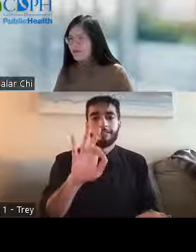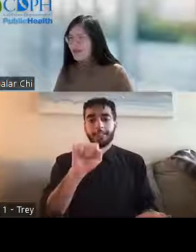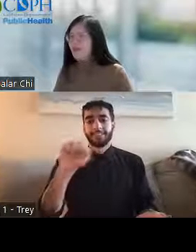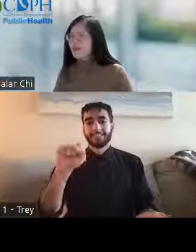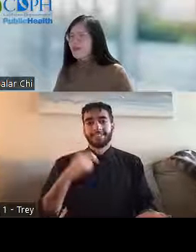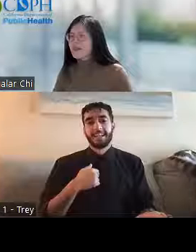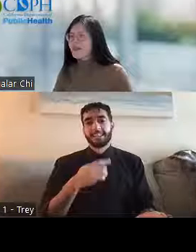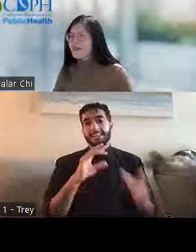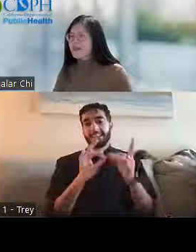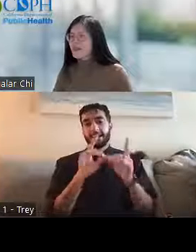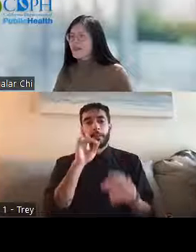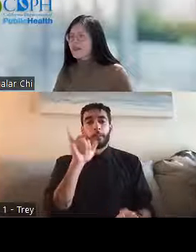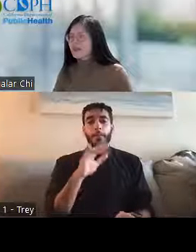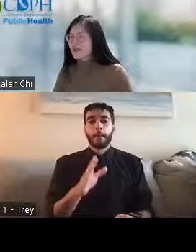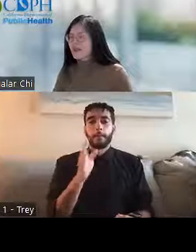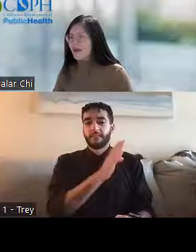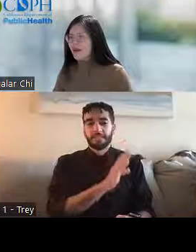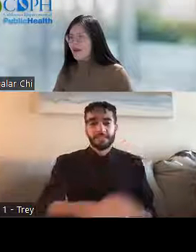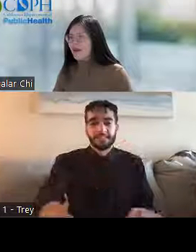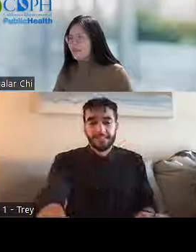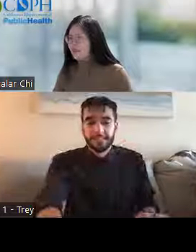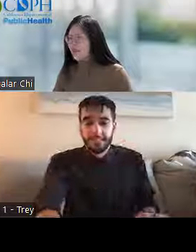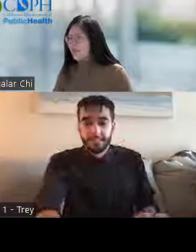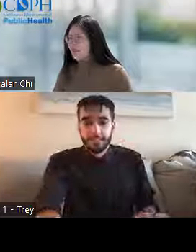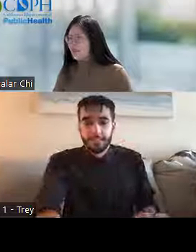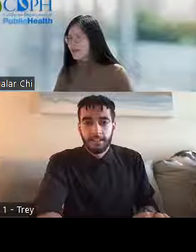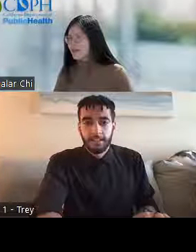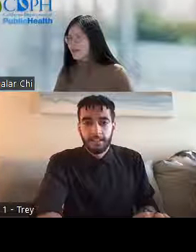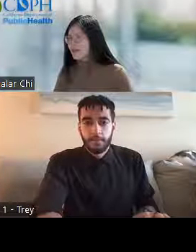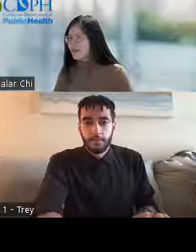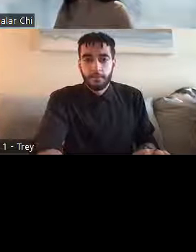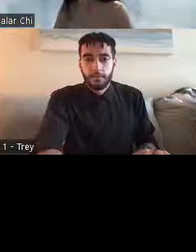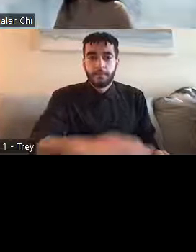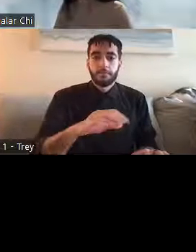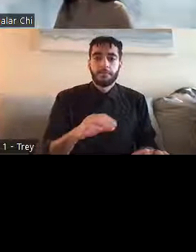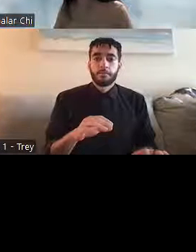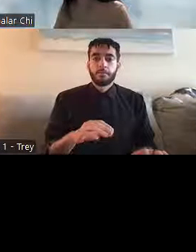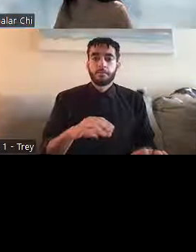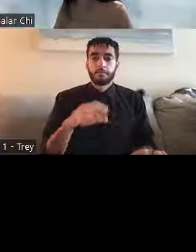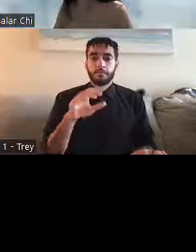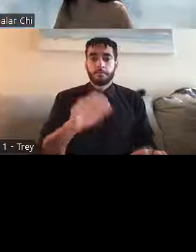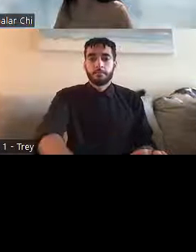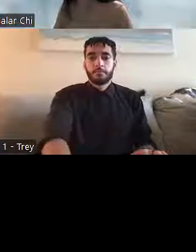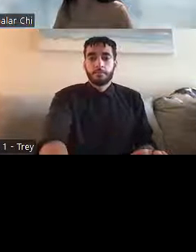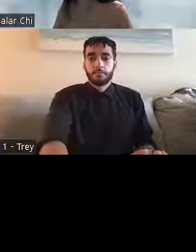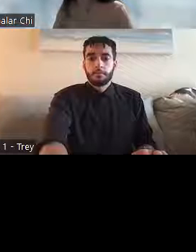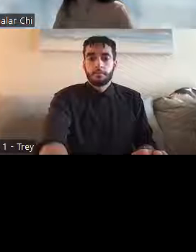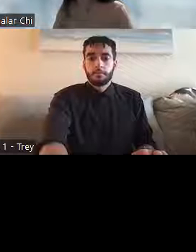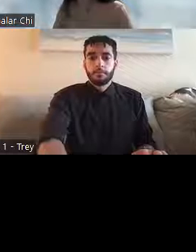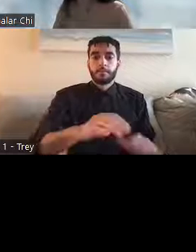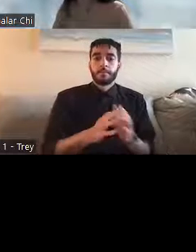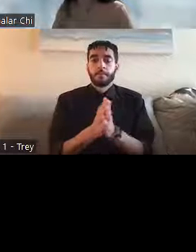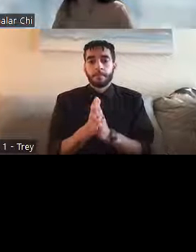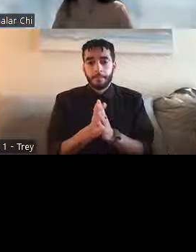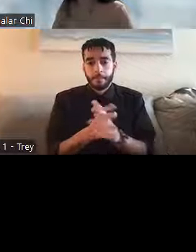BRFS. So this was the data file that was applied by the Chronic Disease Surveillance and Research Branch.